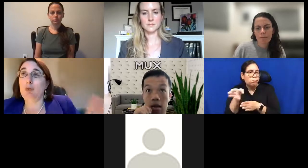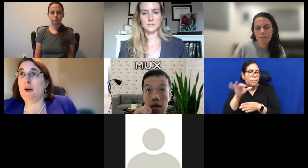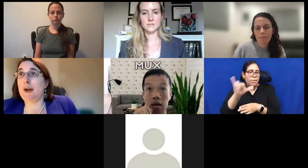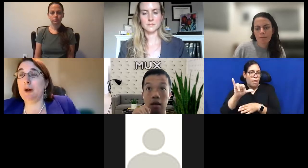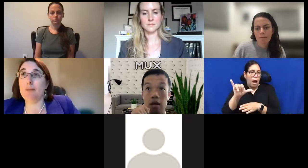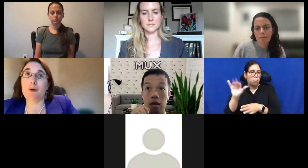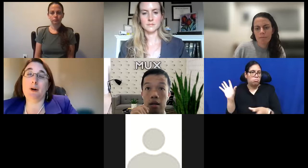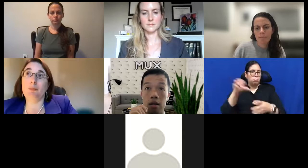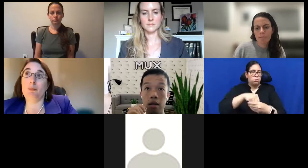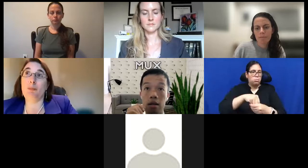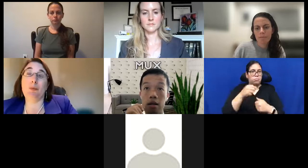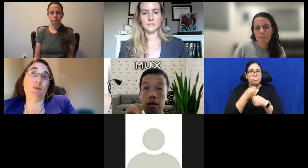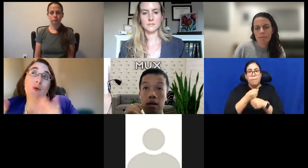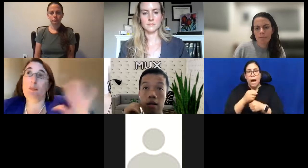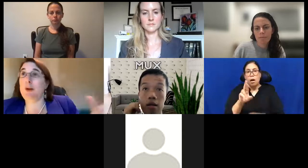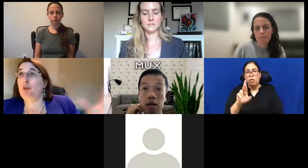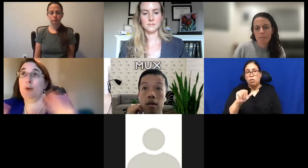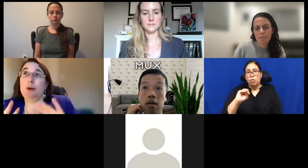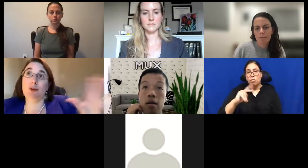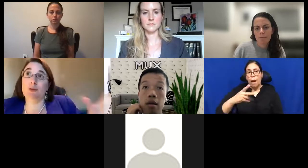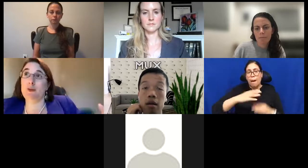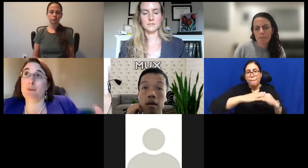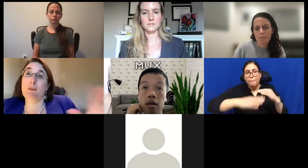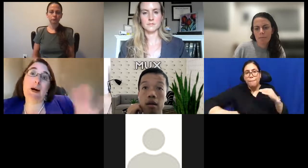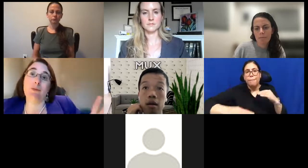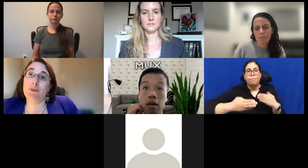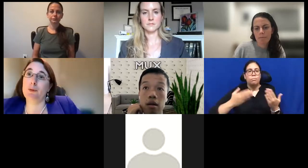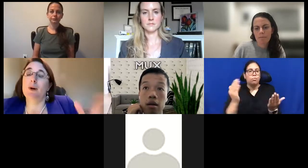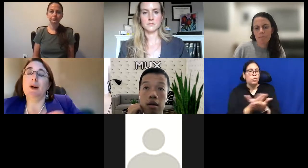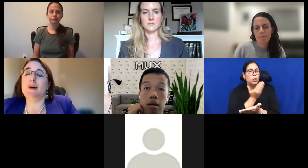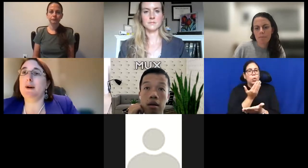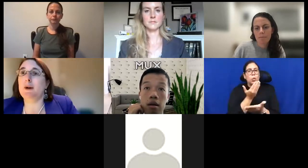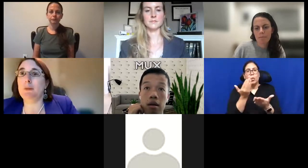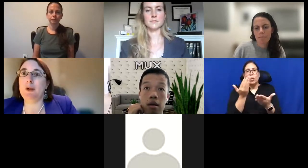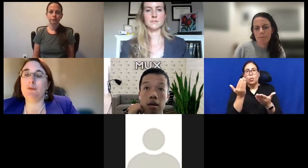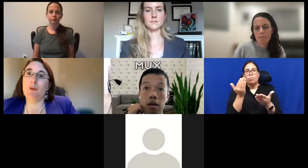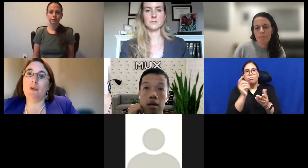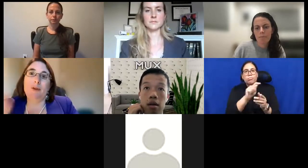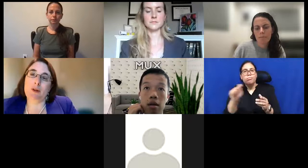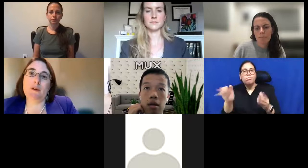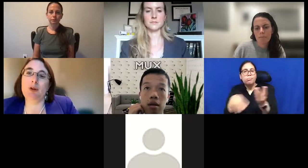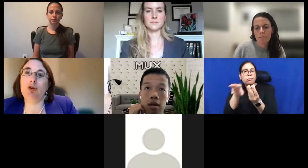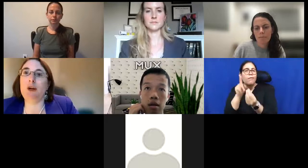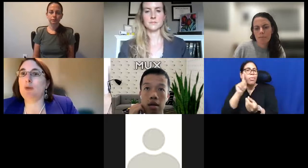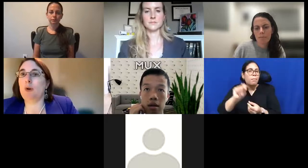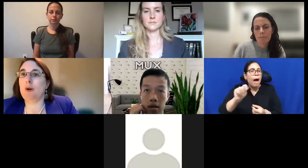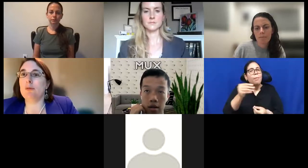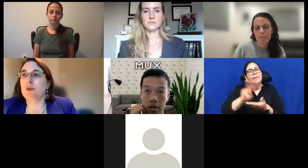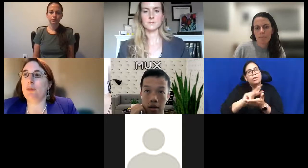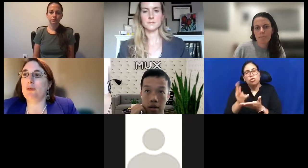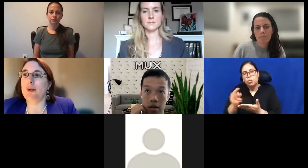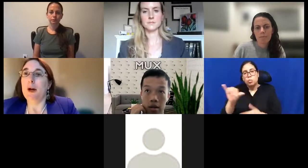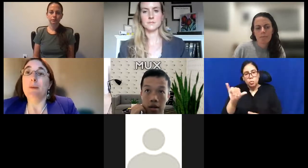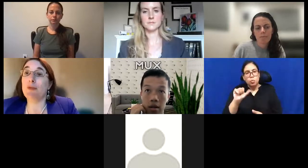making a ramp, doing a brand new wheelchair accessible bathroom, and a few things in the kitchen as well.